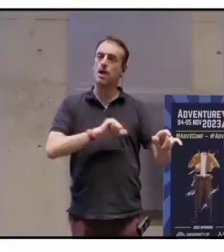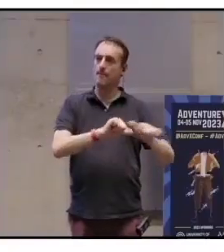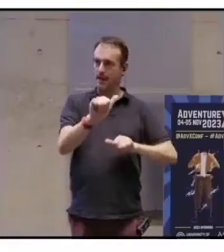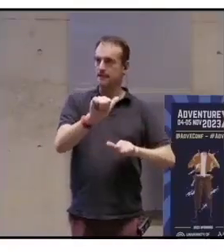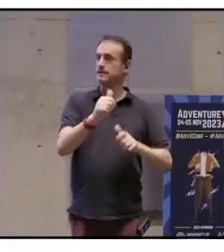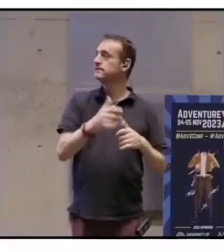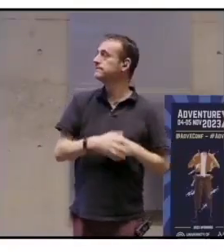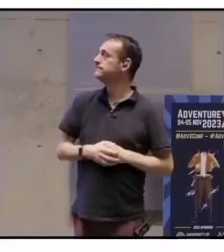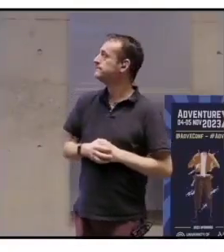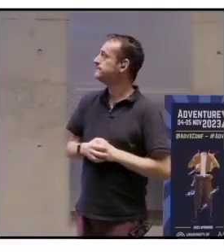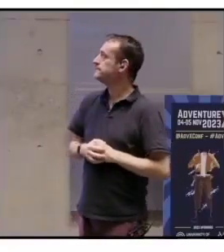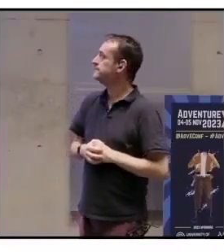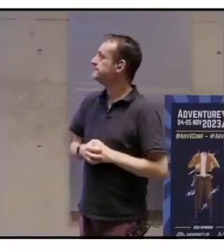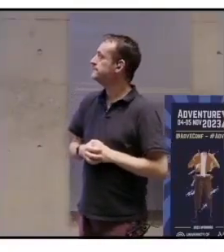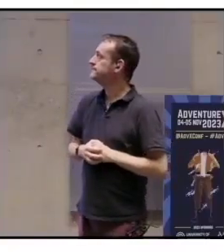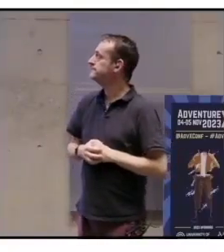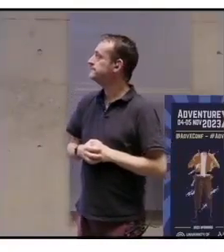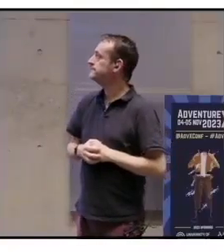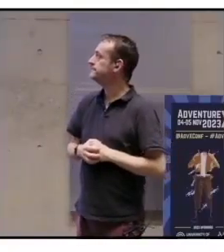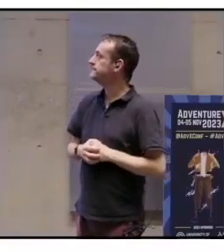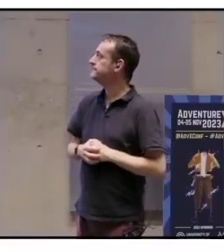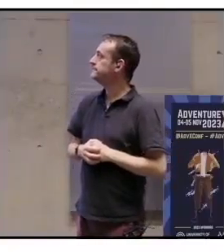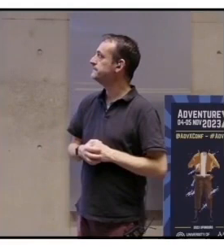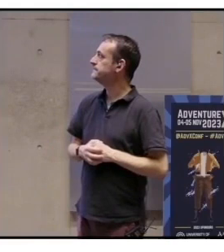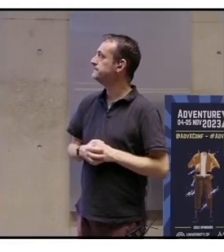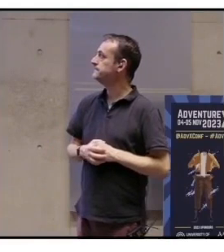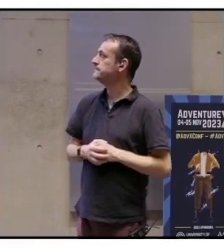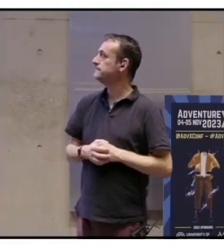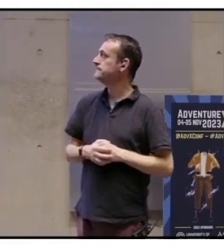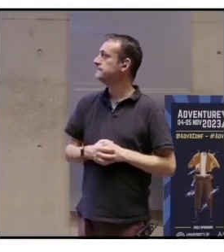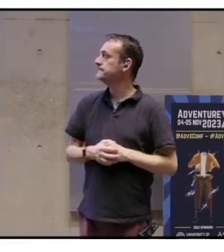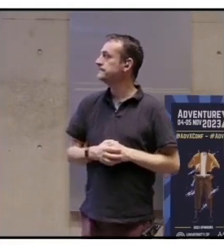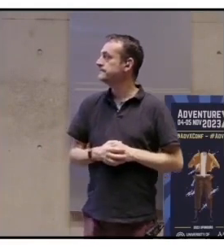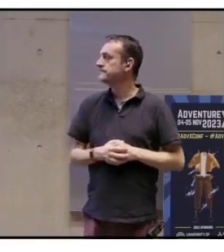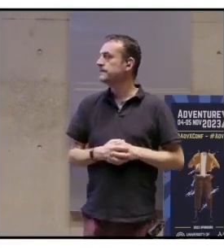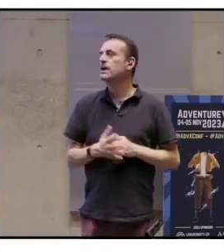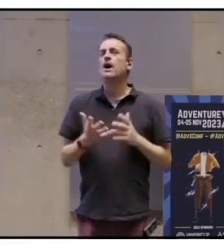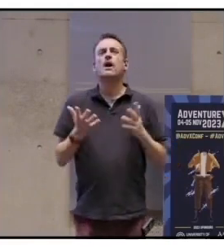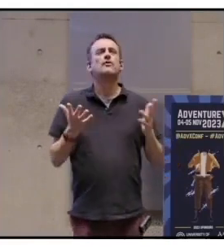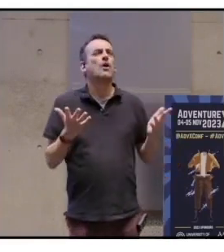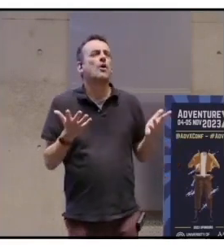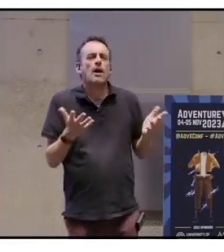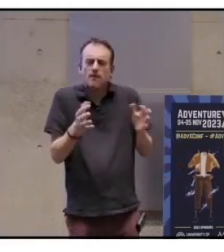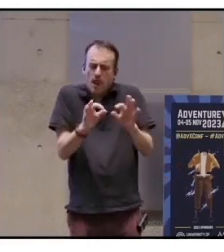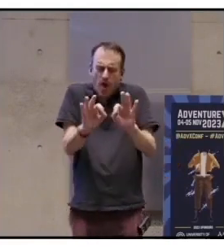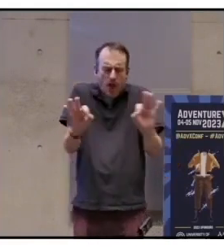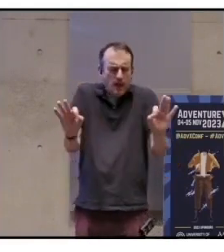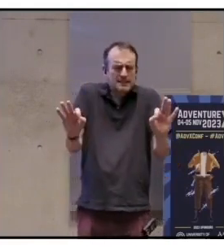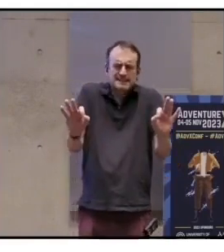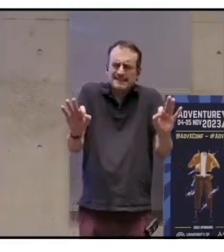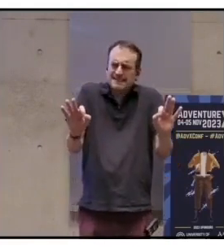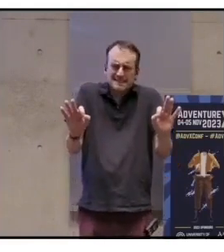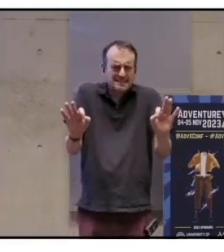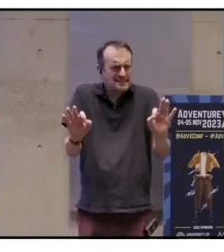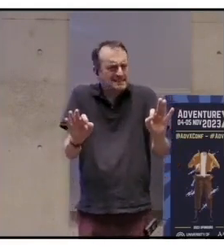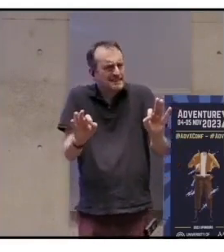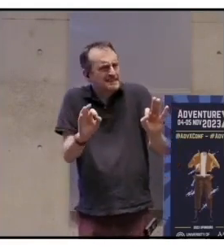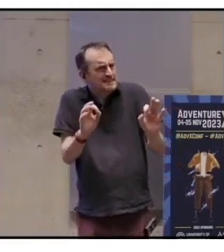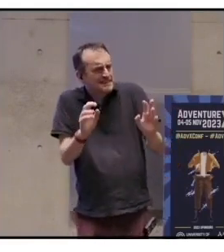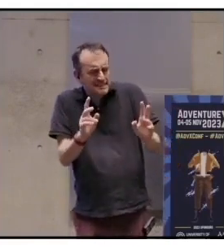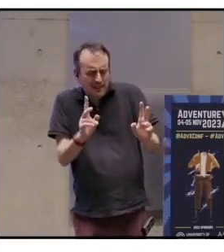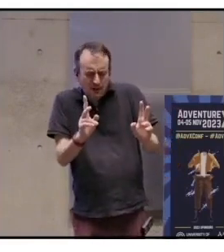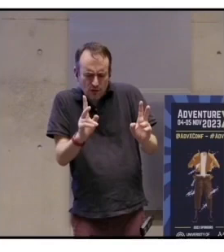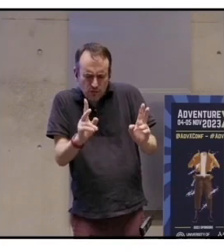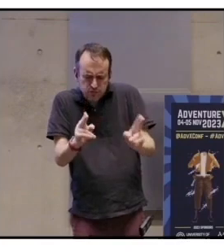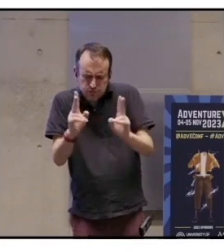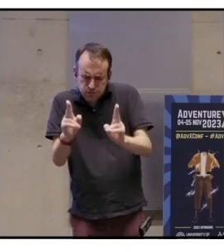Okay, they've given a line, you've gotten a couple of takes of this line, and it's just not the right vibe. The vibes,